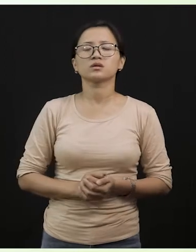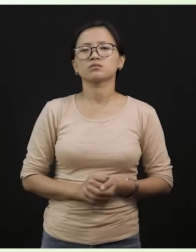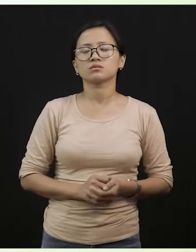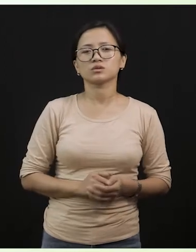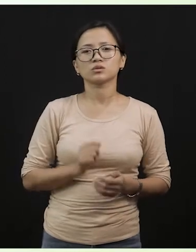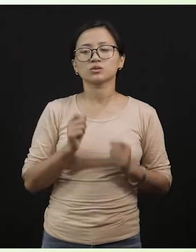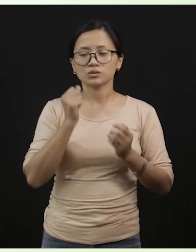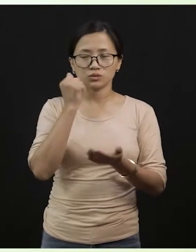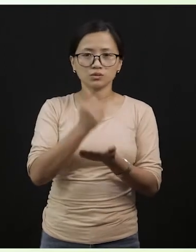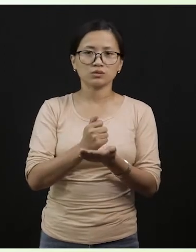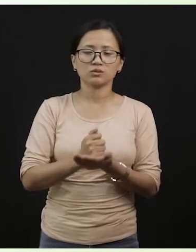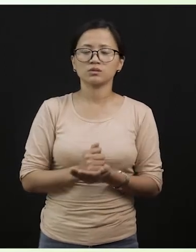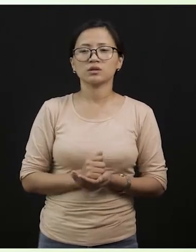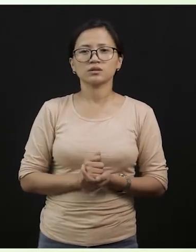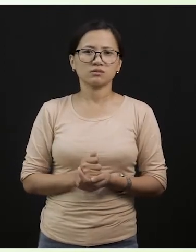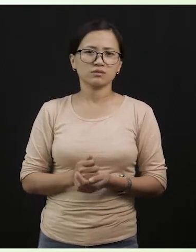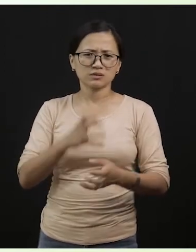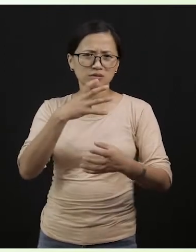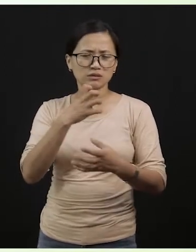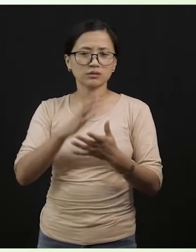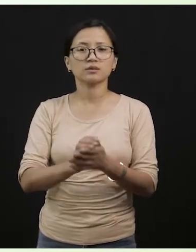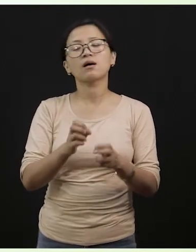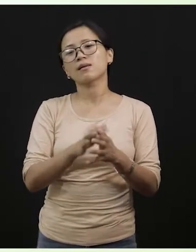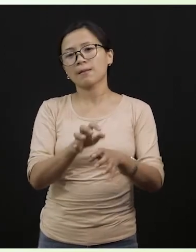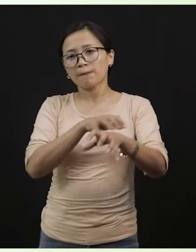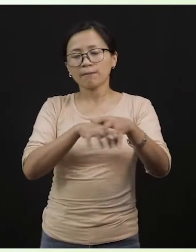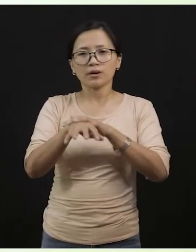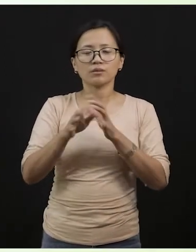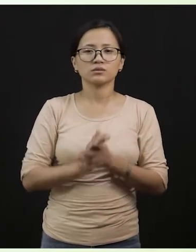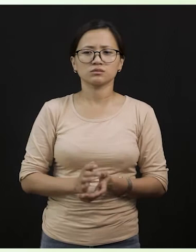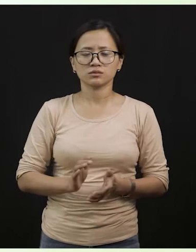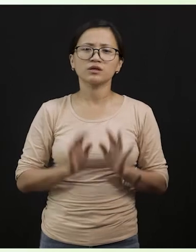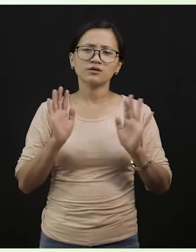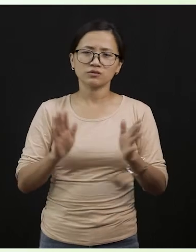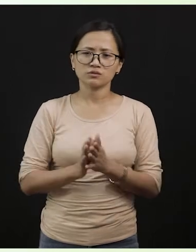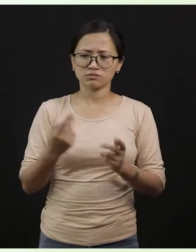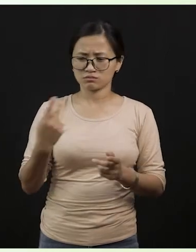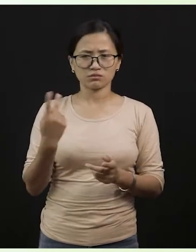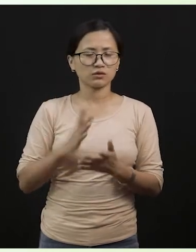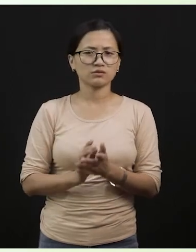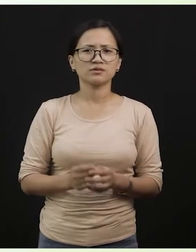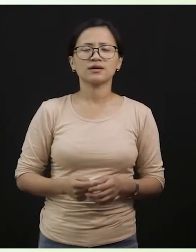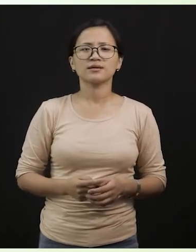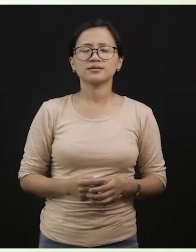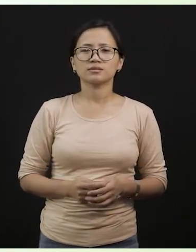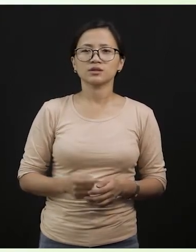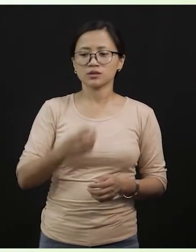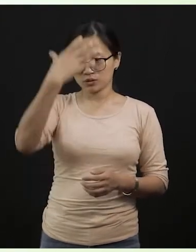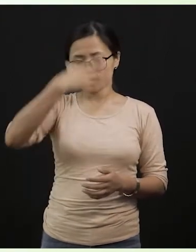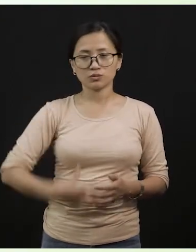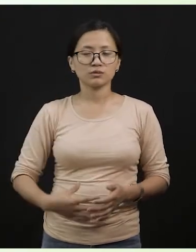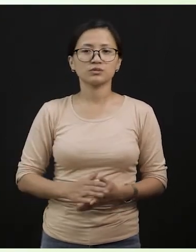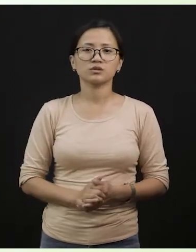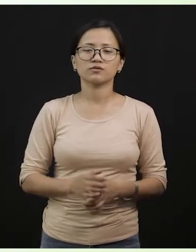It is not good to hurt animals, okay? Even animals have feelings like human beings. So you should